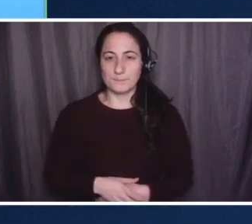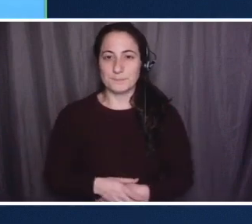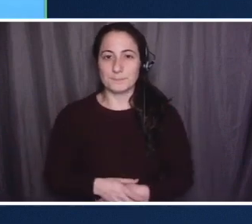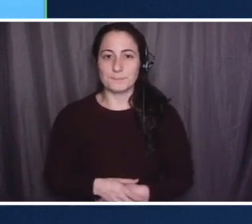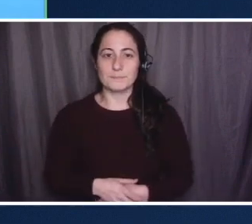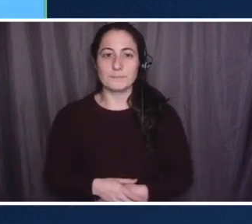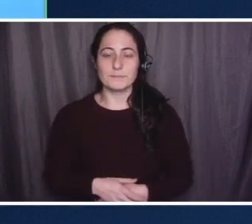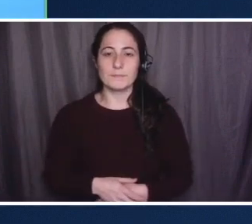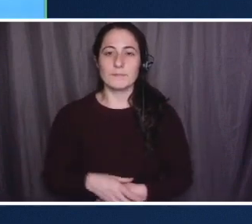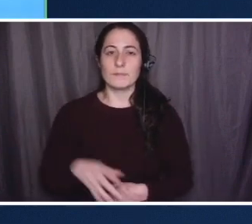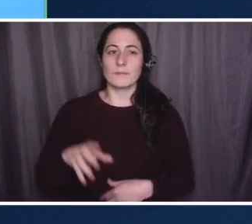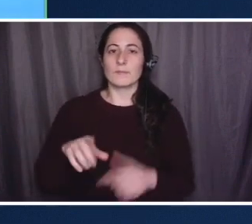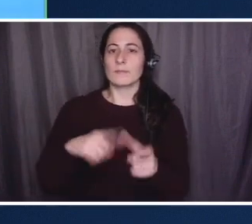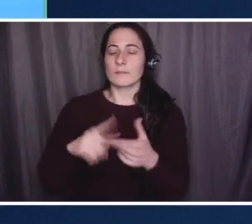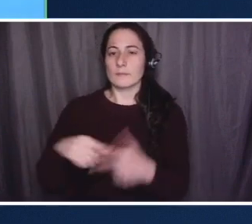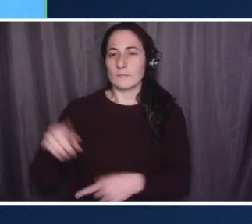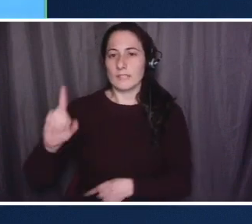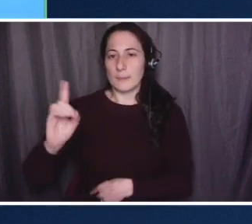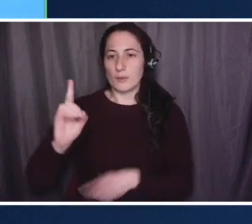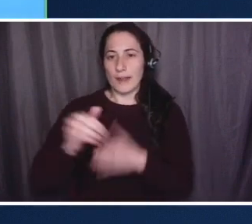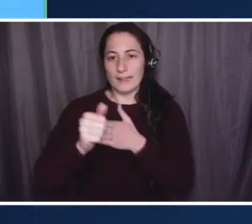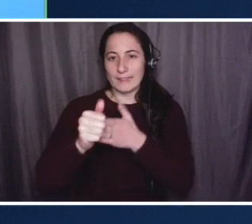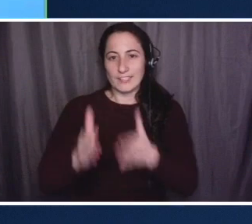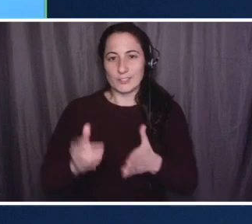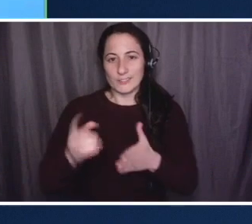anti-democratic leaders know that they are being watched, and